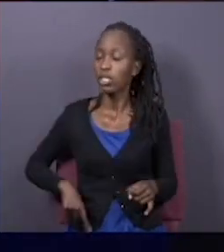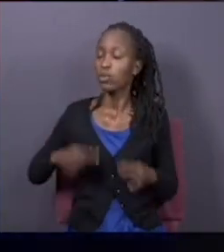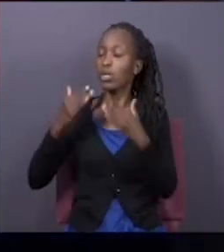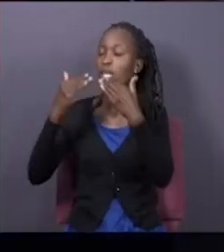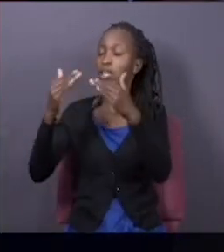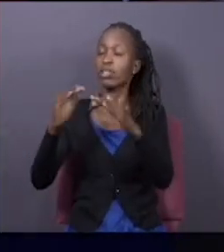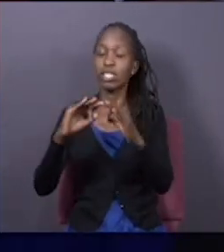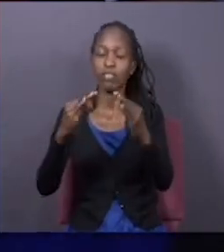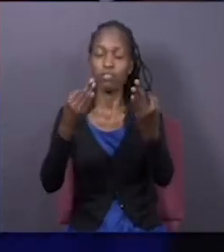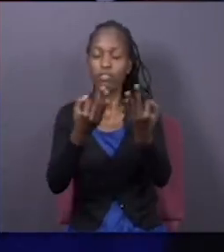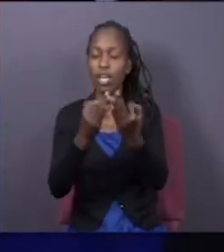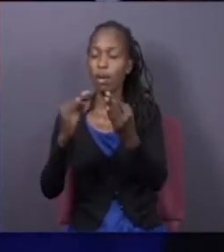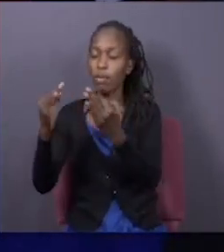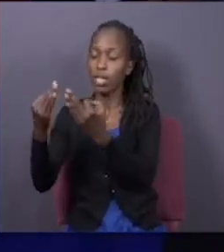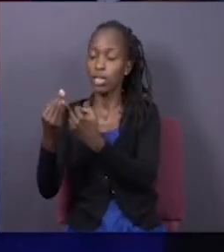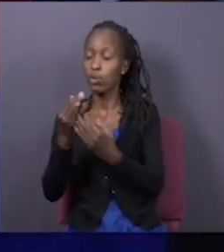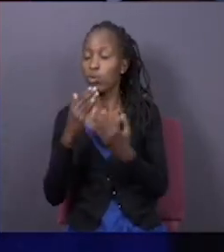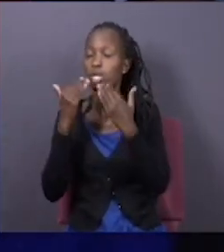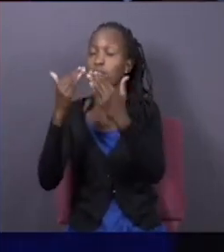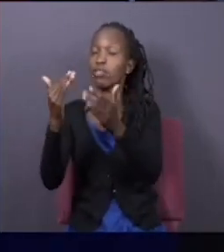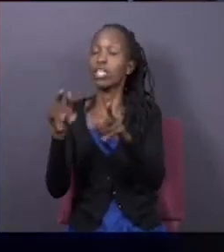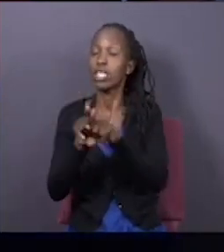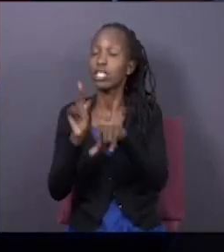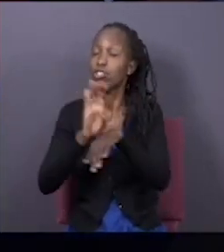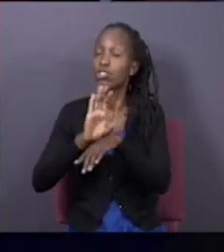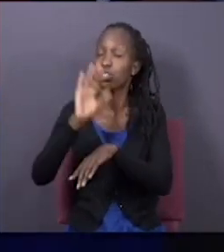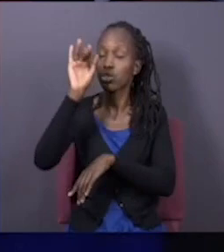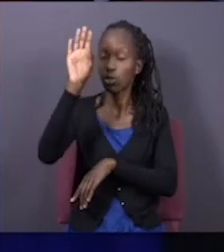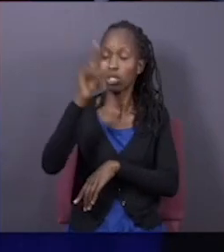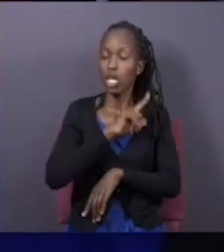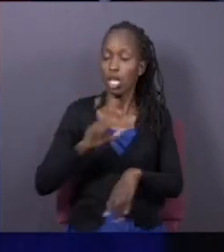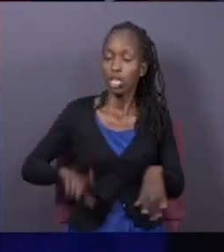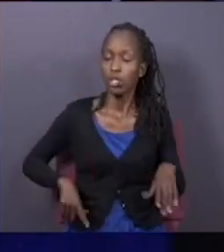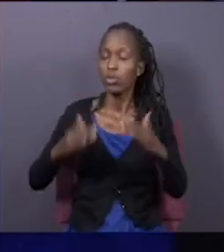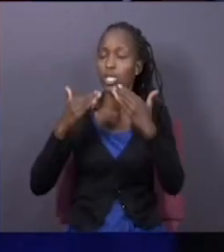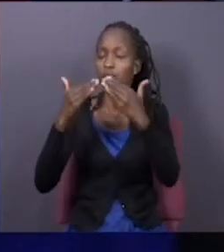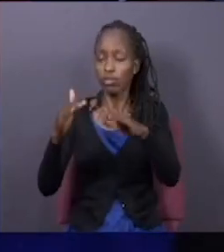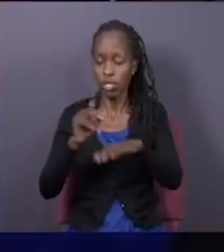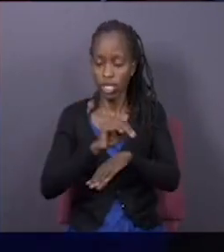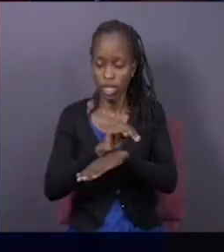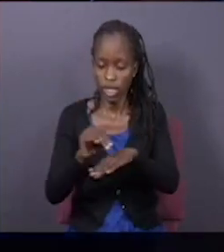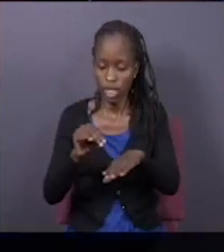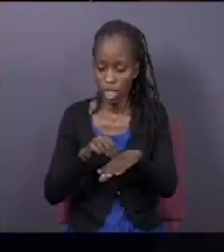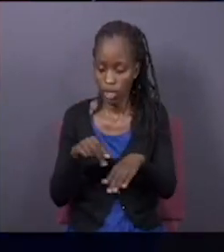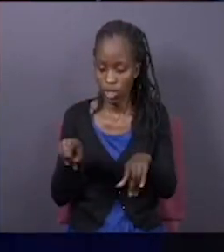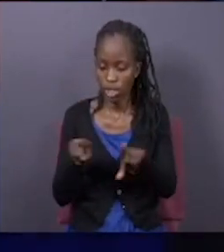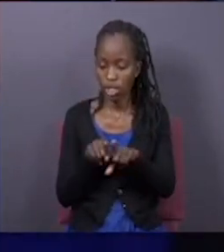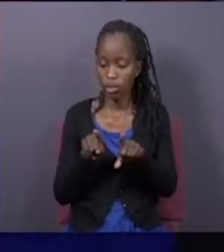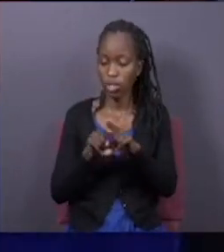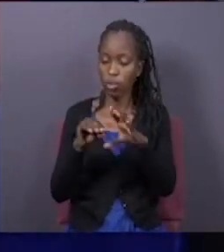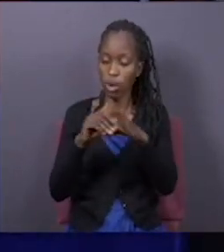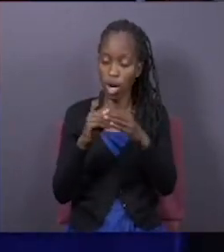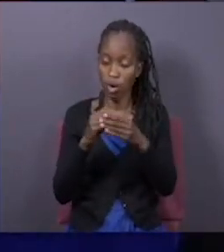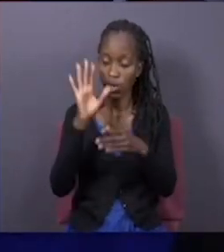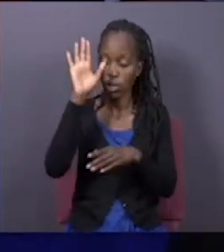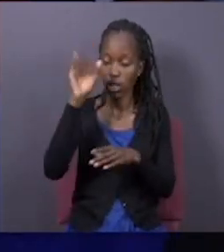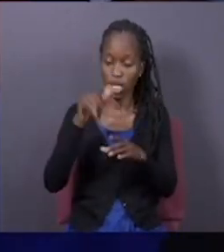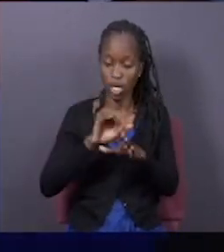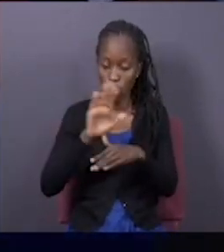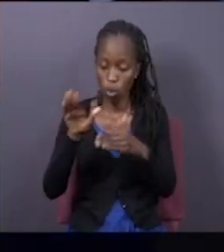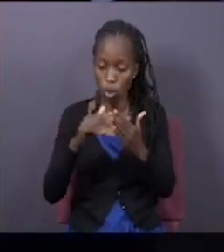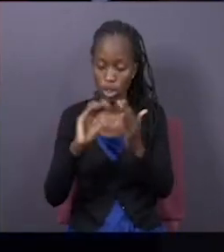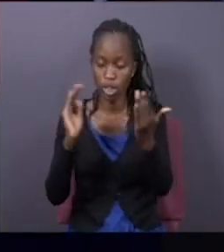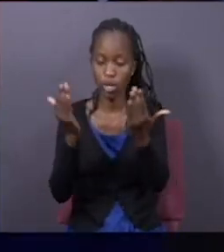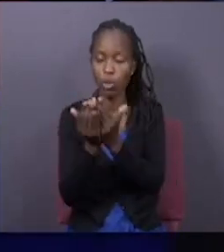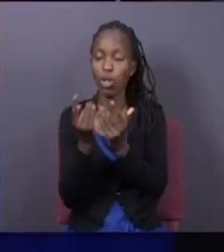families. We are grateful as Your church. We are grateful as a nation. As Your creation across this globe, we